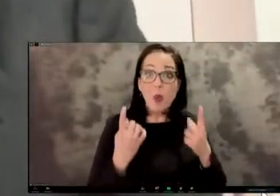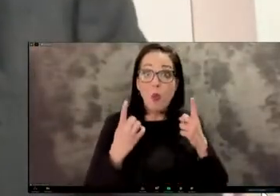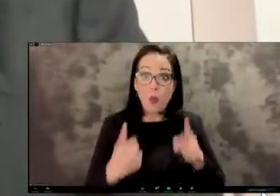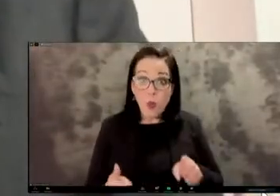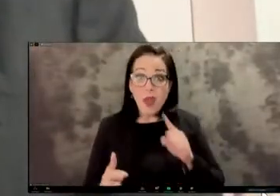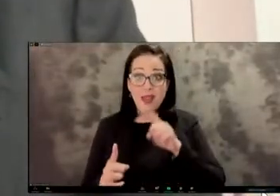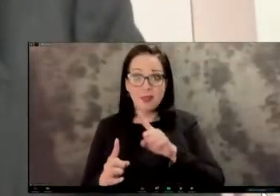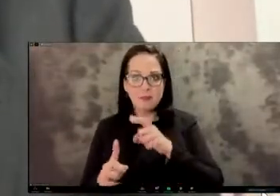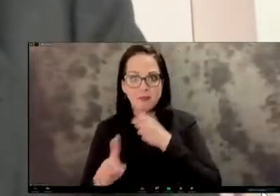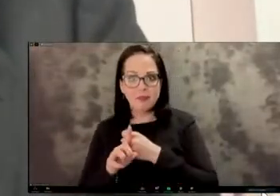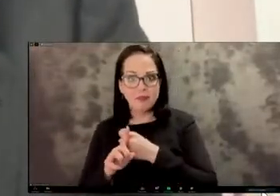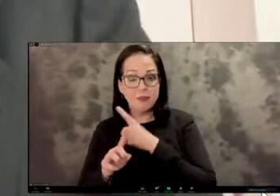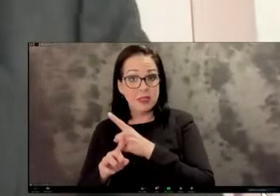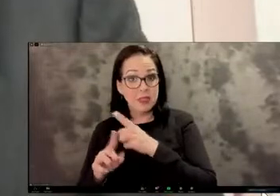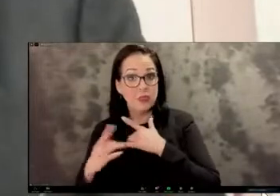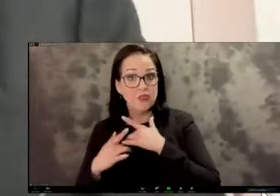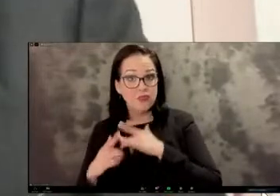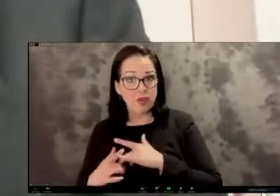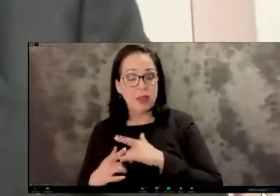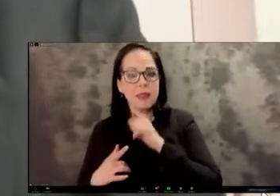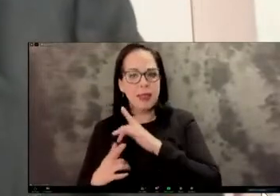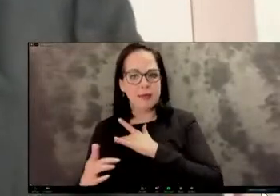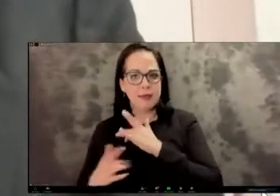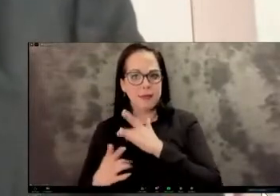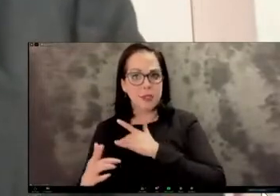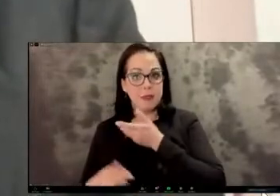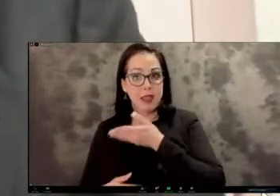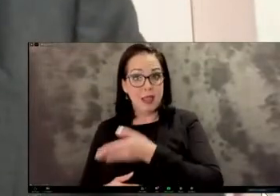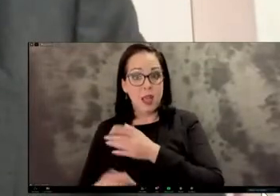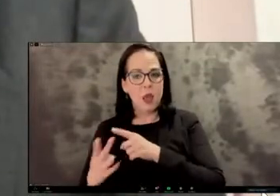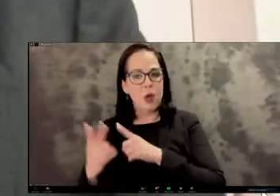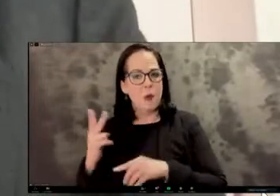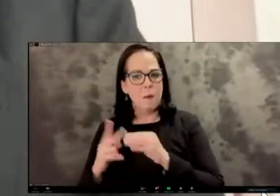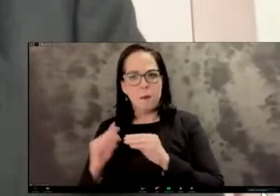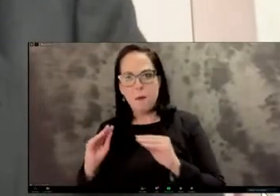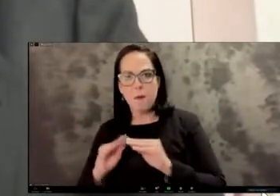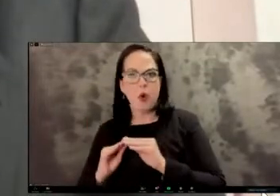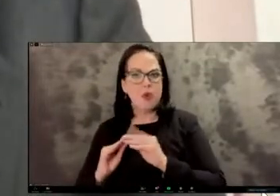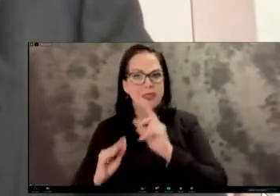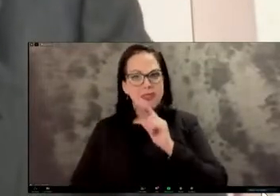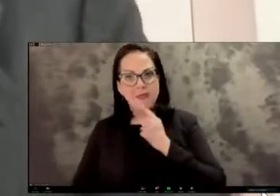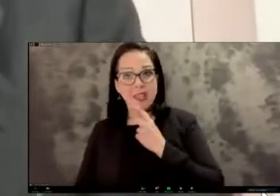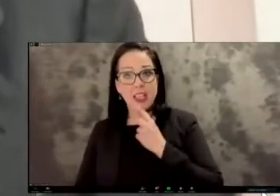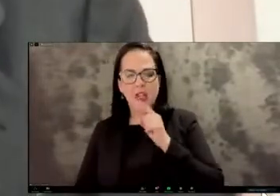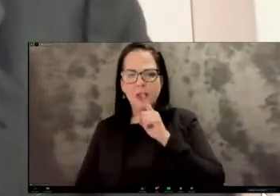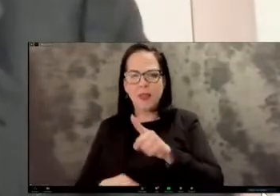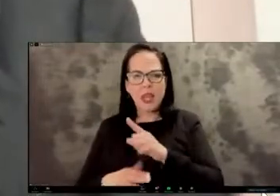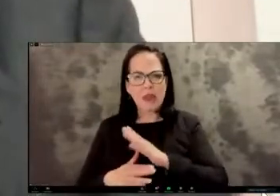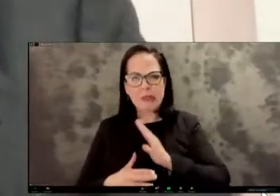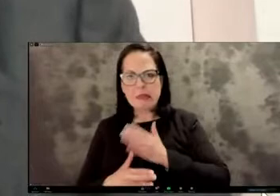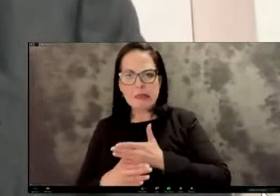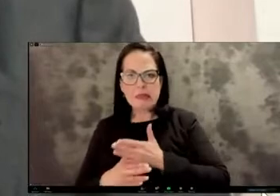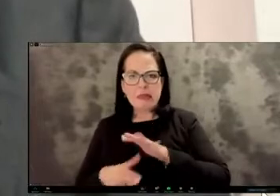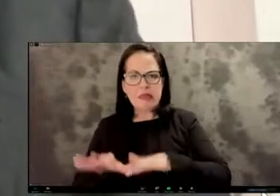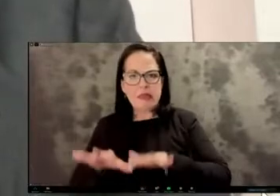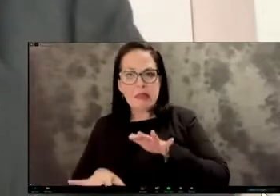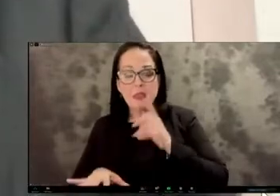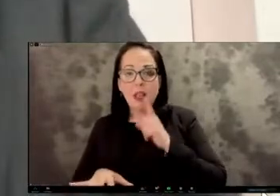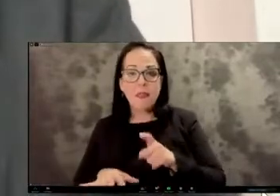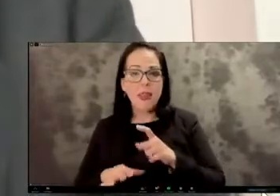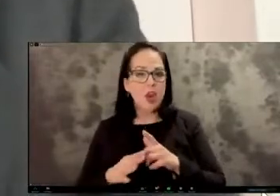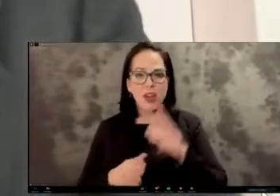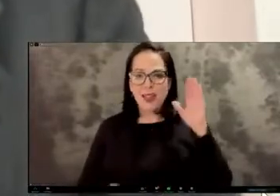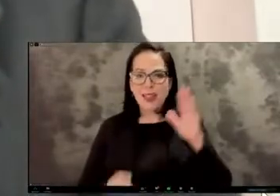symptoms were more severe, their impairment was more severe, they were less likely to receive